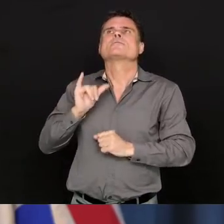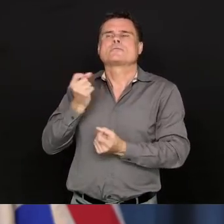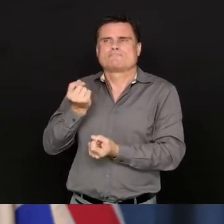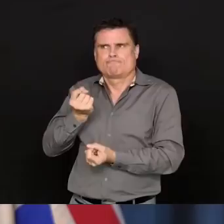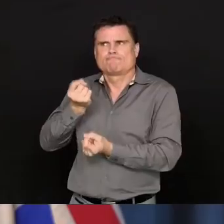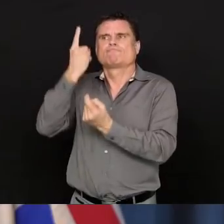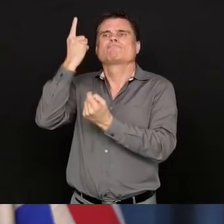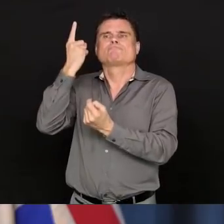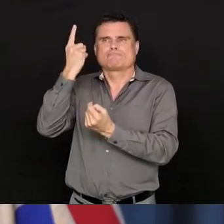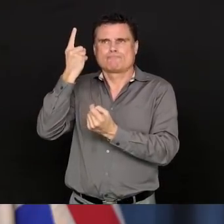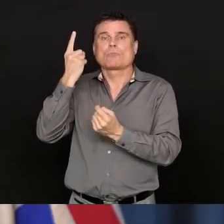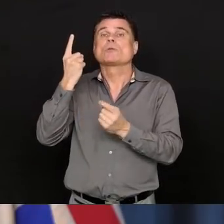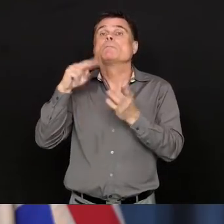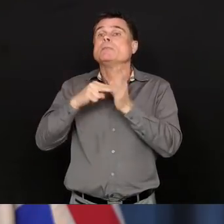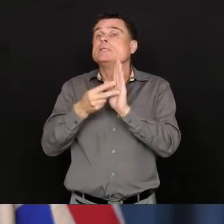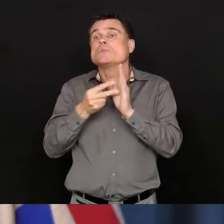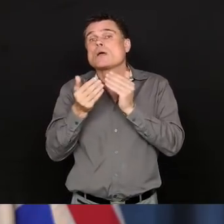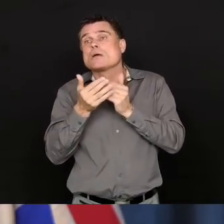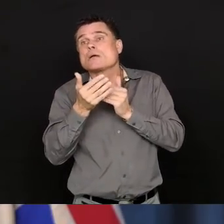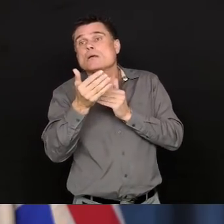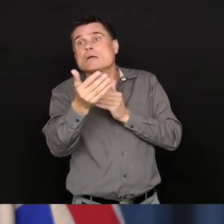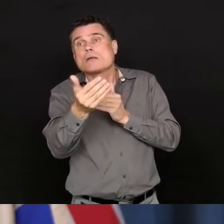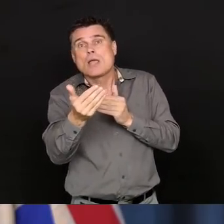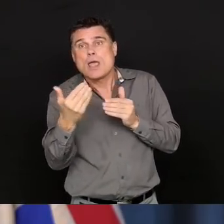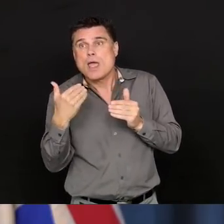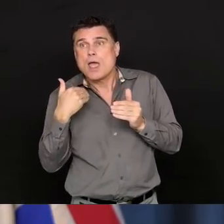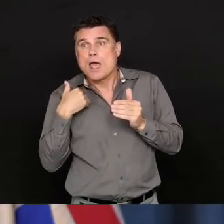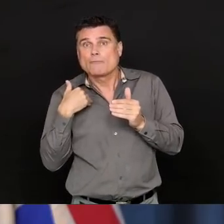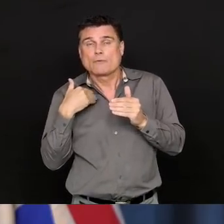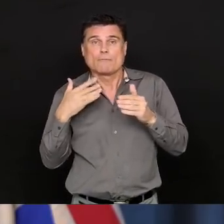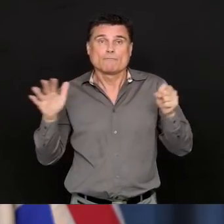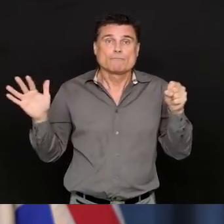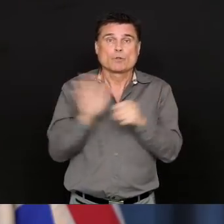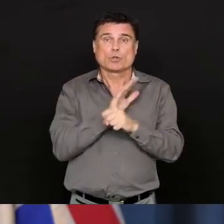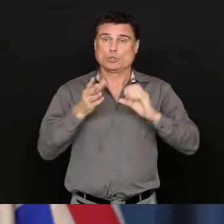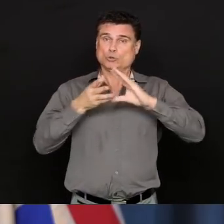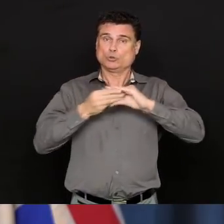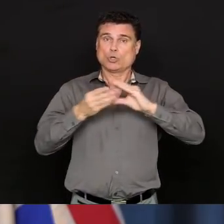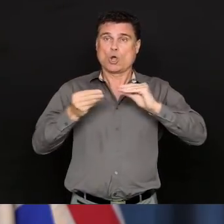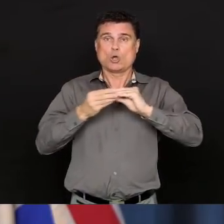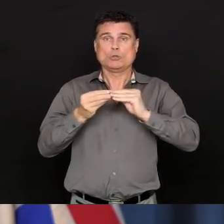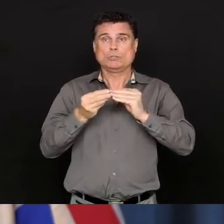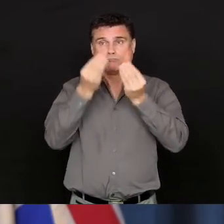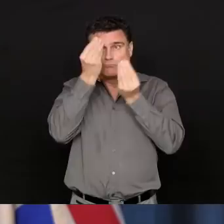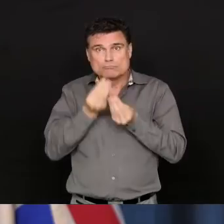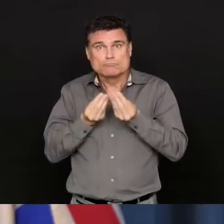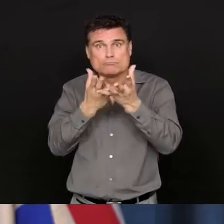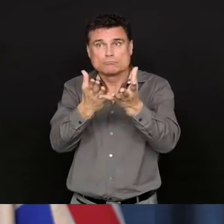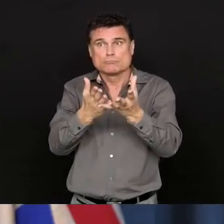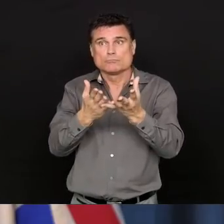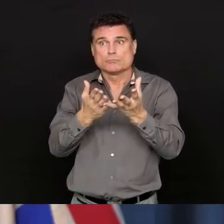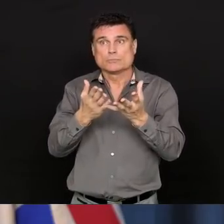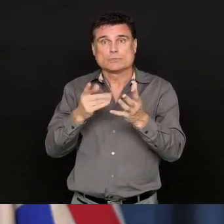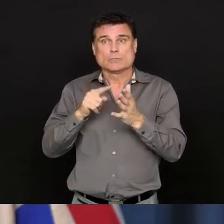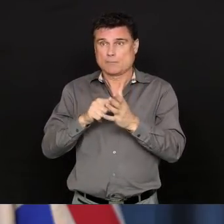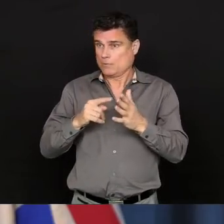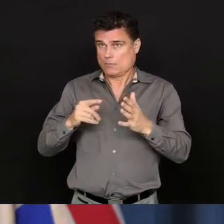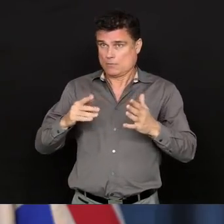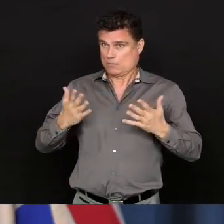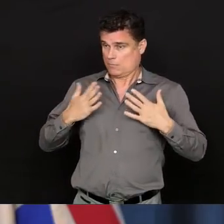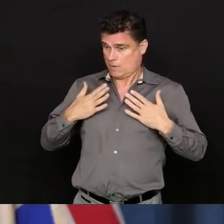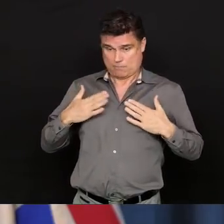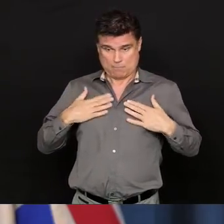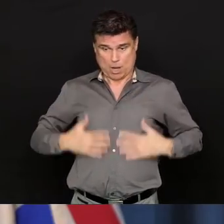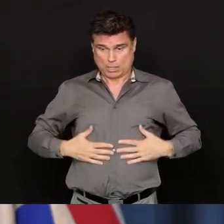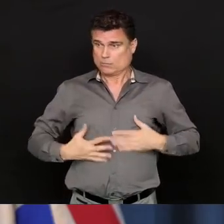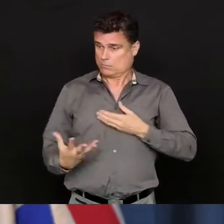we needed to put the building blocks in place prior to the virus coming to BC to be able to do that in a systematic